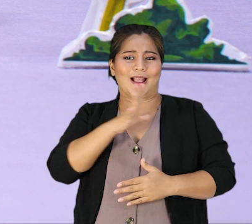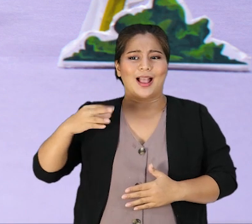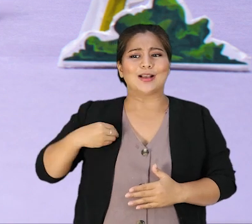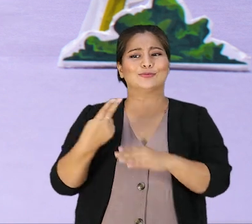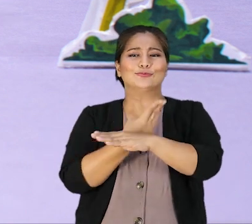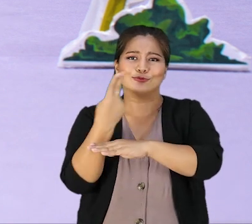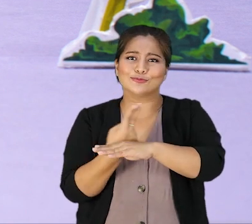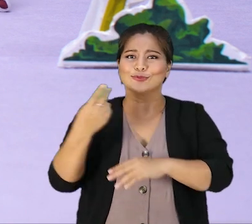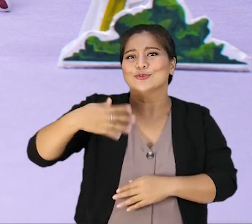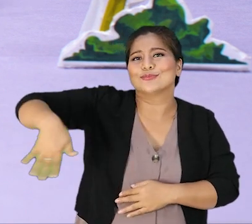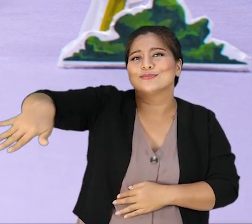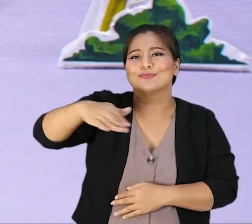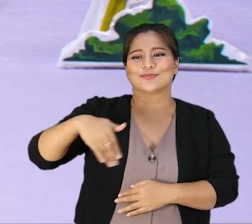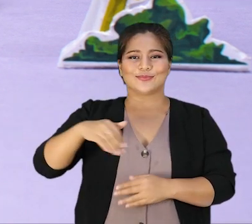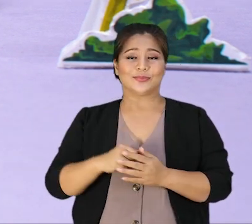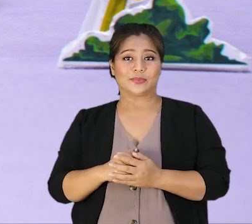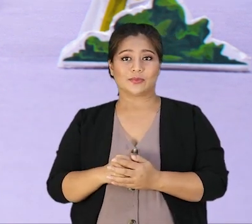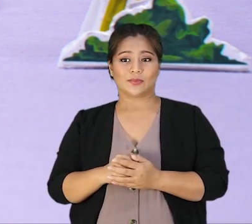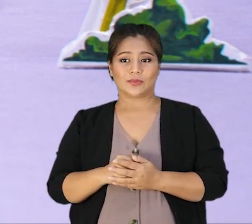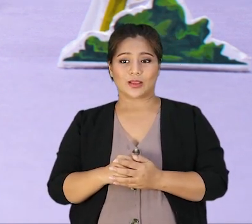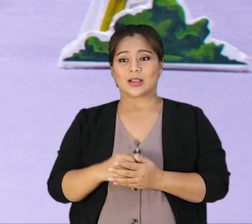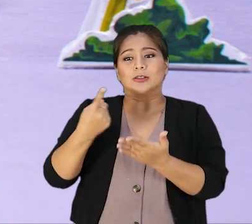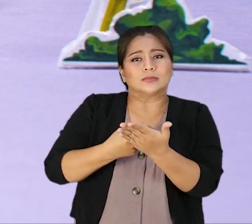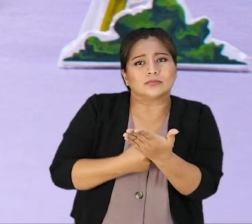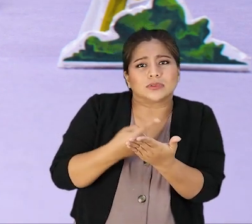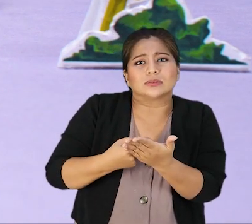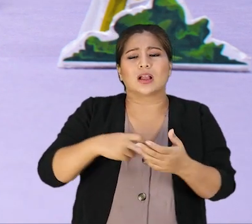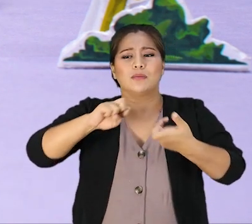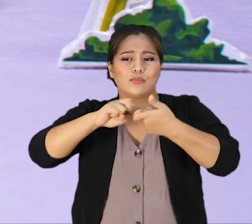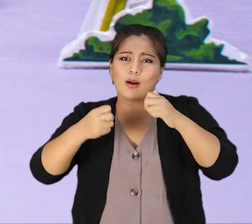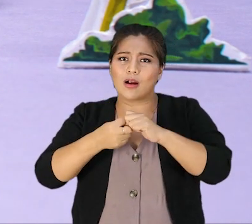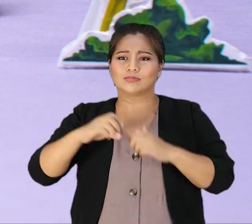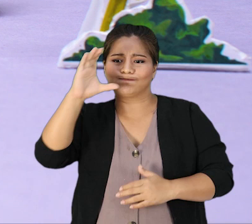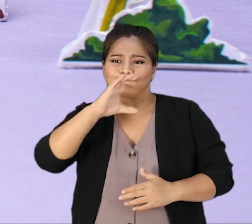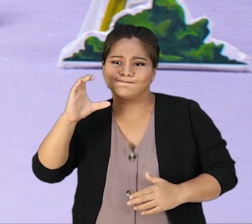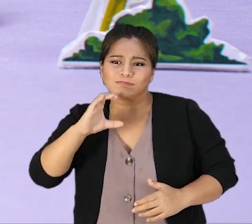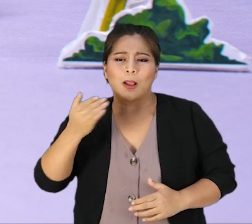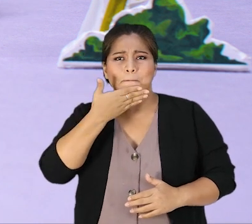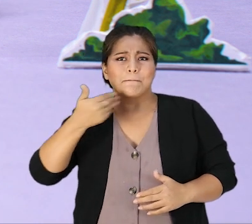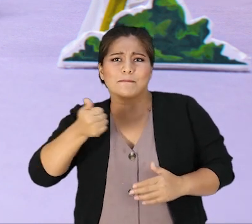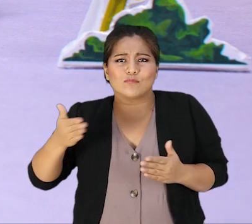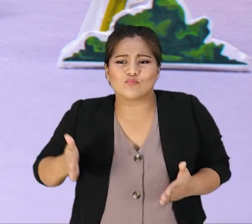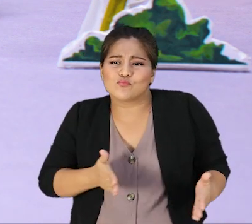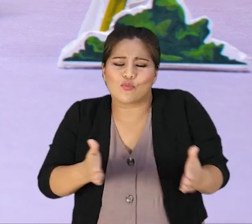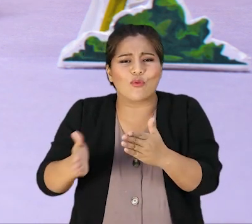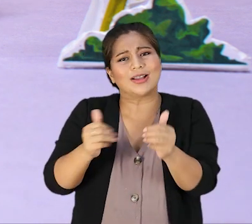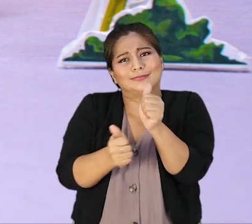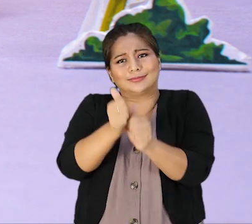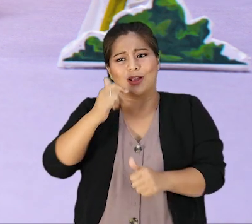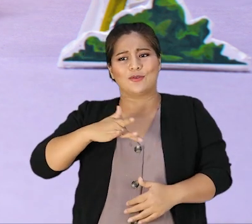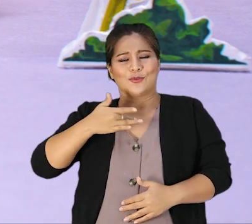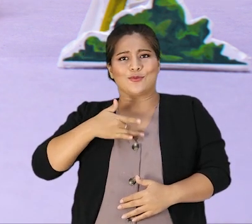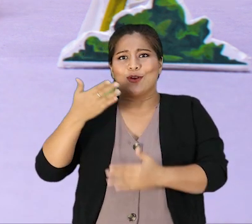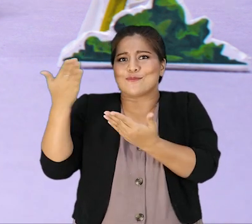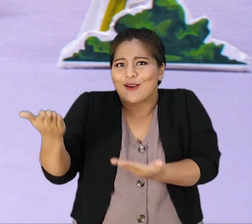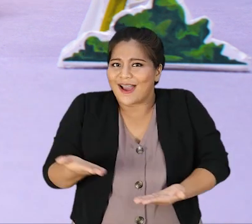disabilities, can move around and use them. Bringing people together to discuss problems and find solutions together is the best